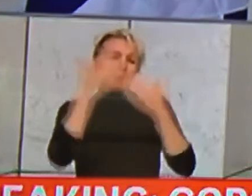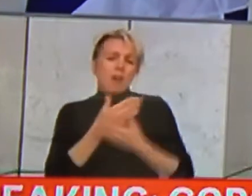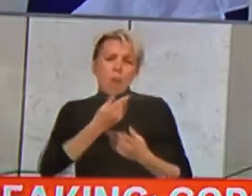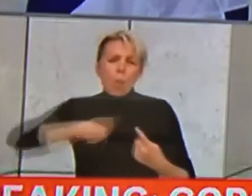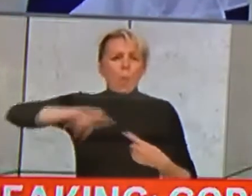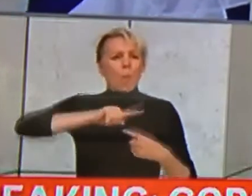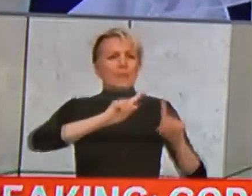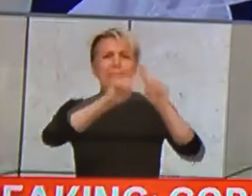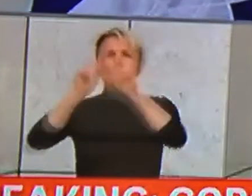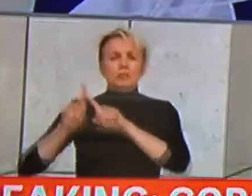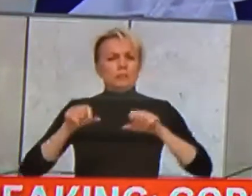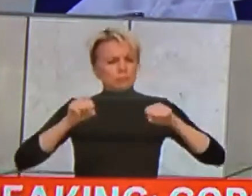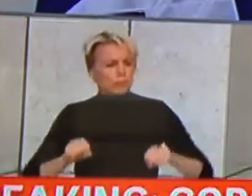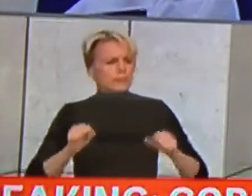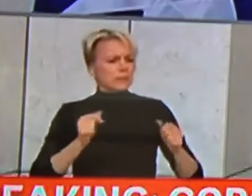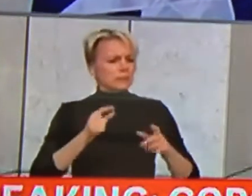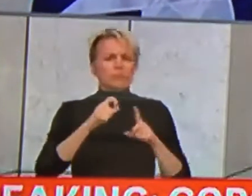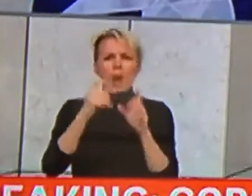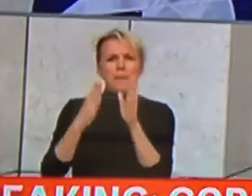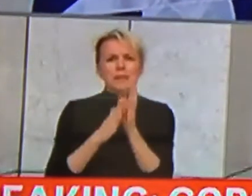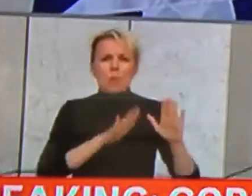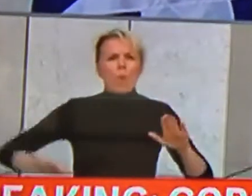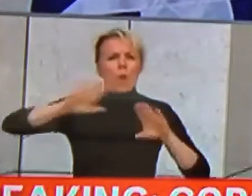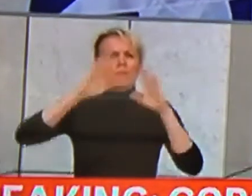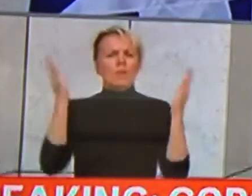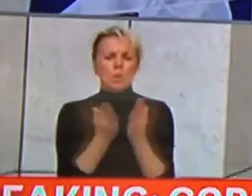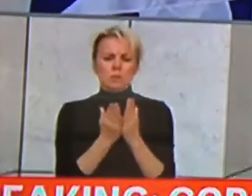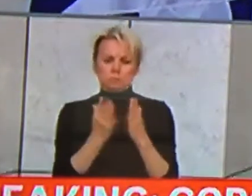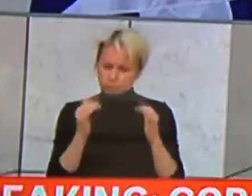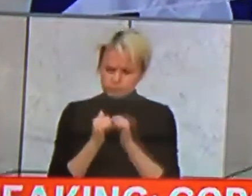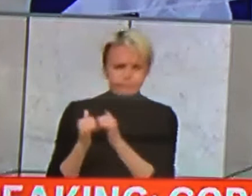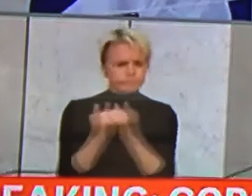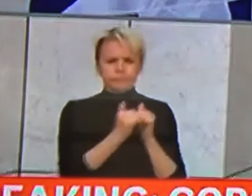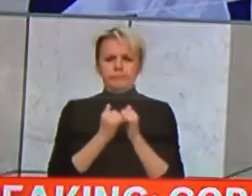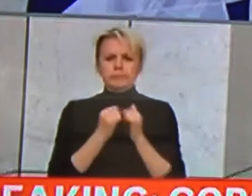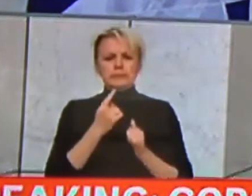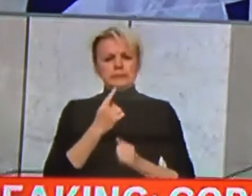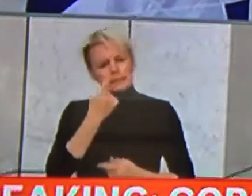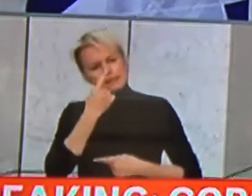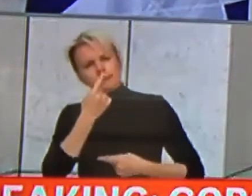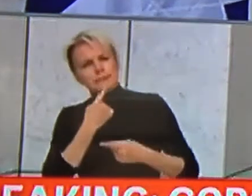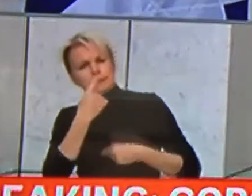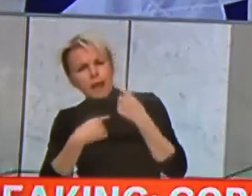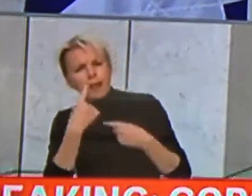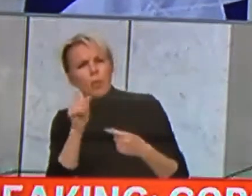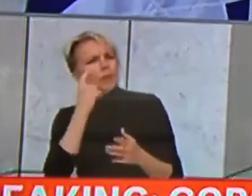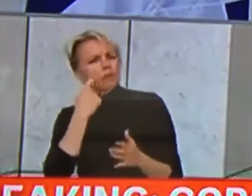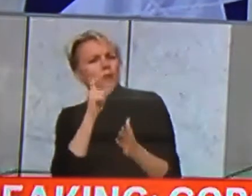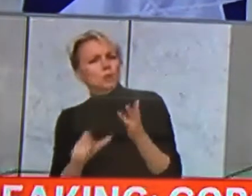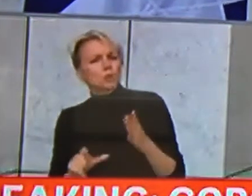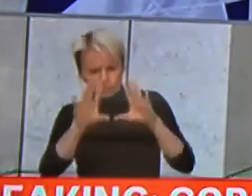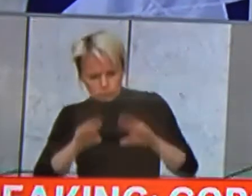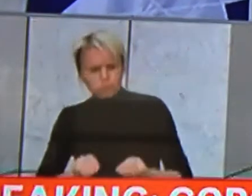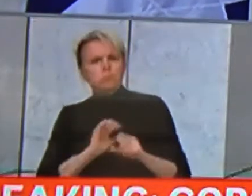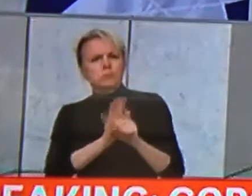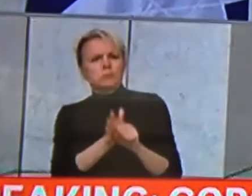twin crises. And this was acknowledged, and the point that I made last night was about the fact that we're confronting